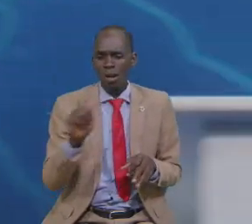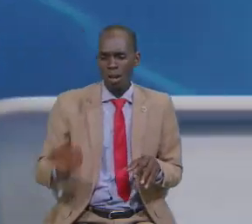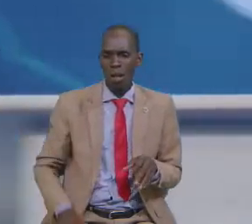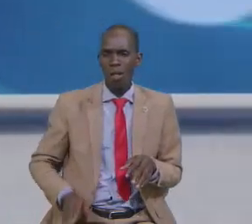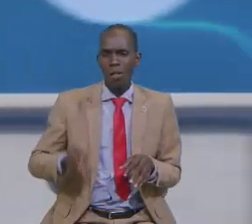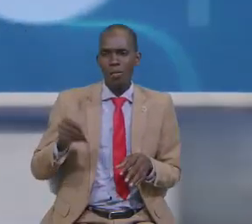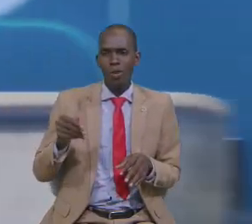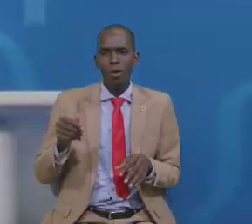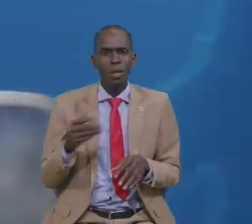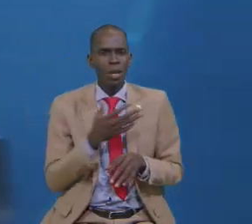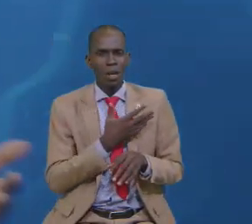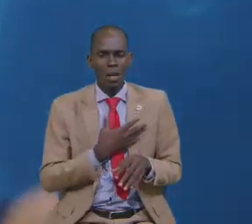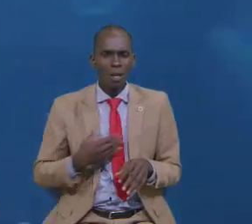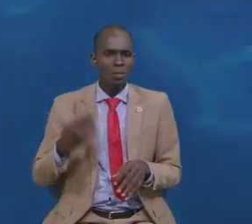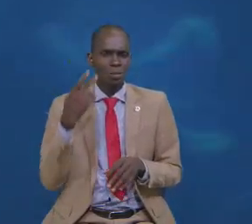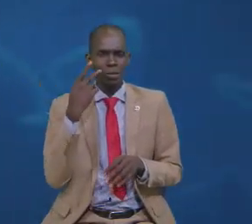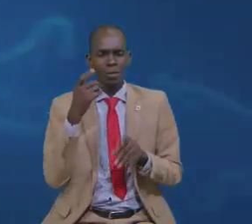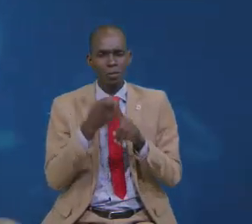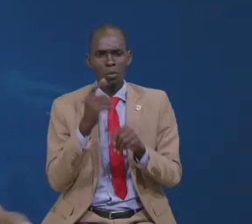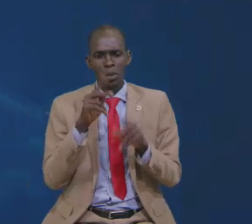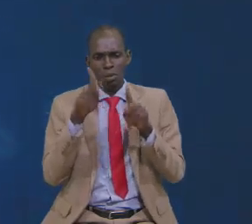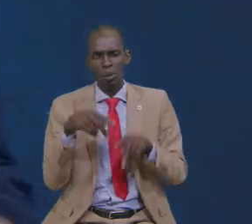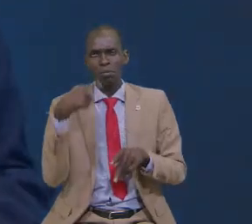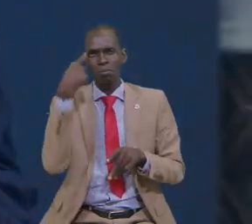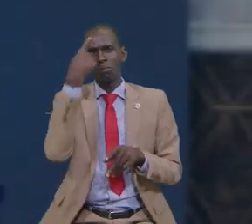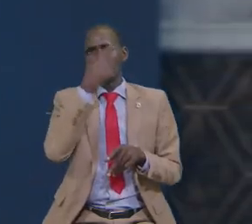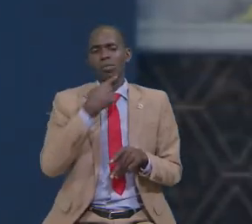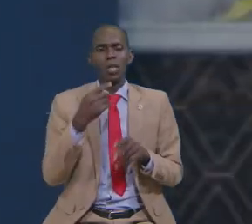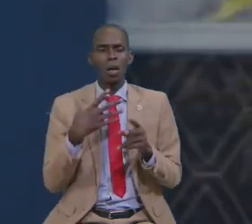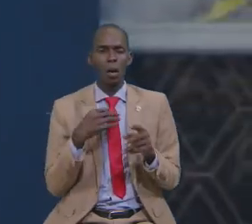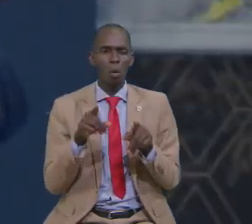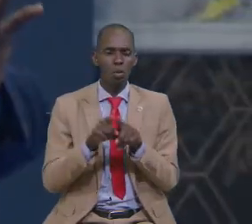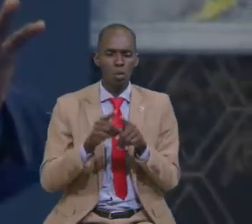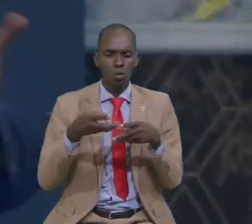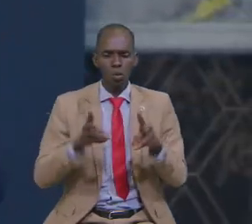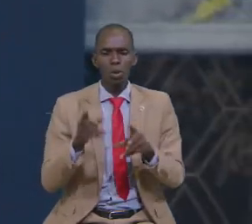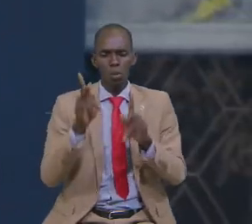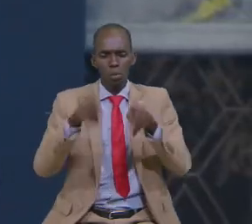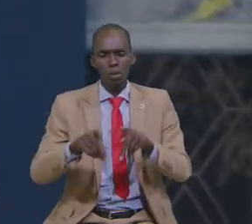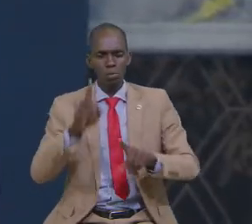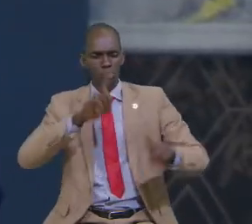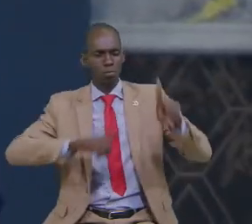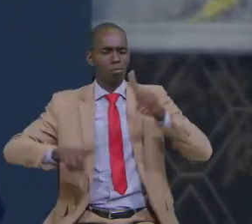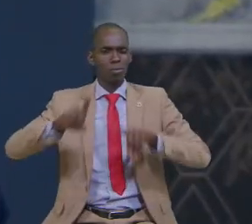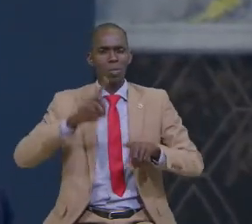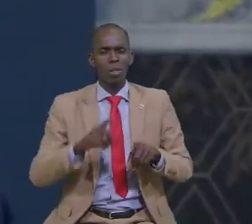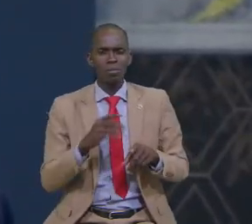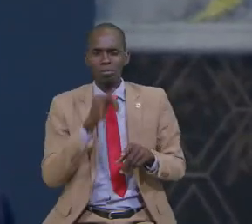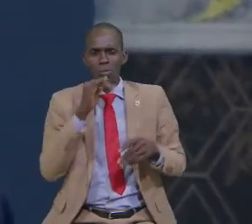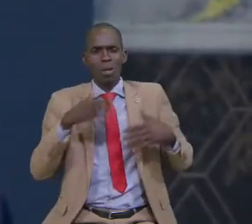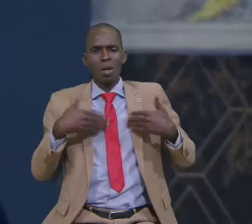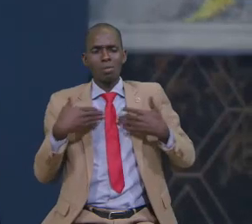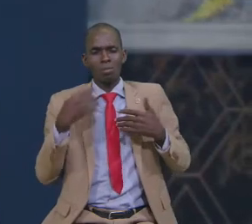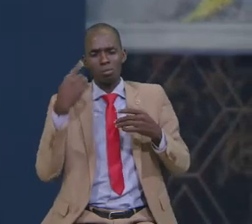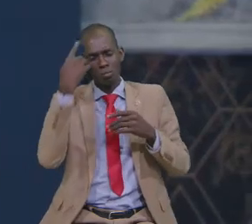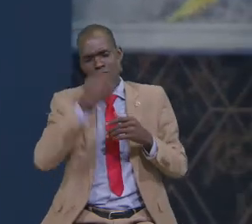from the facial appearance from the tone of the language is giving you grudgingly God doesn't